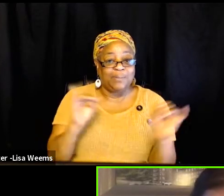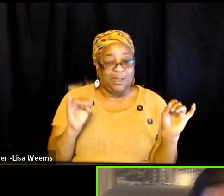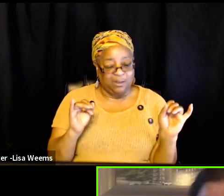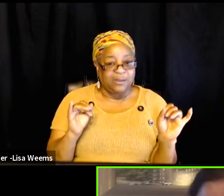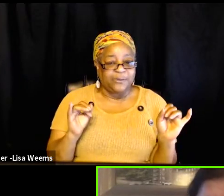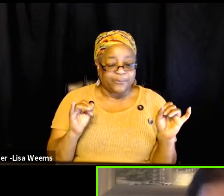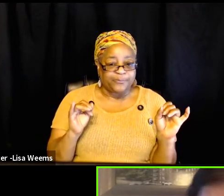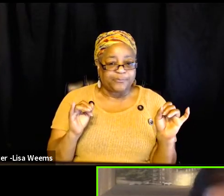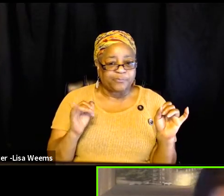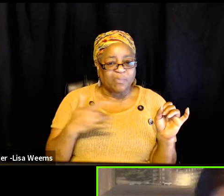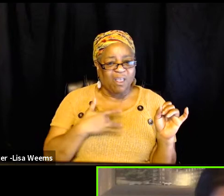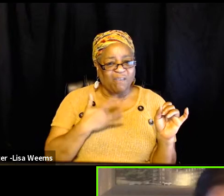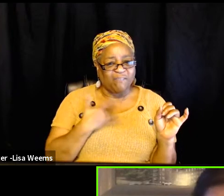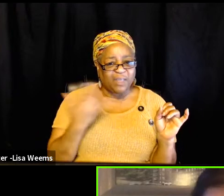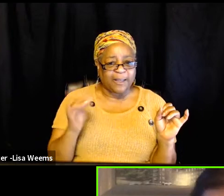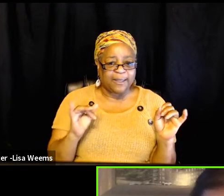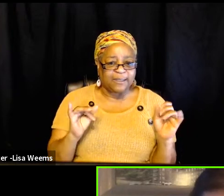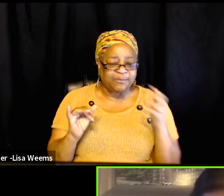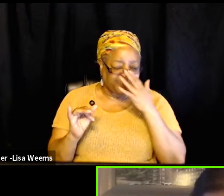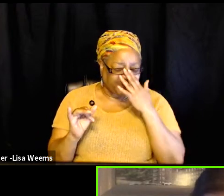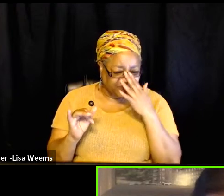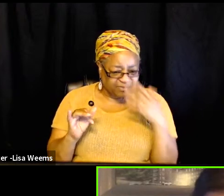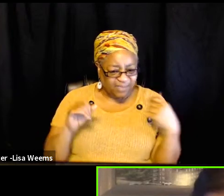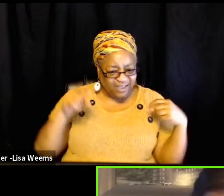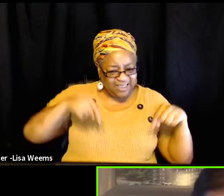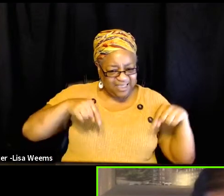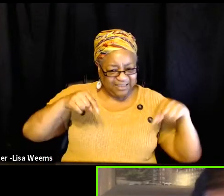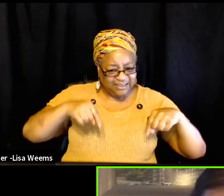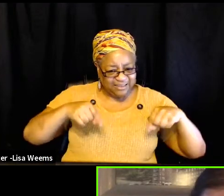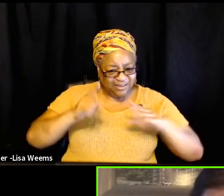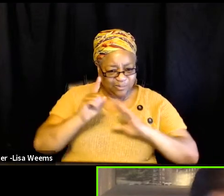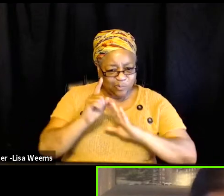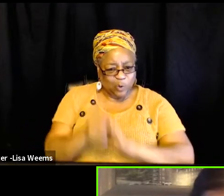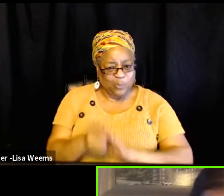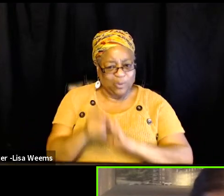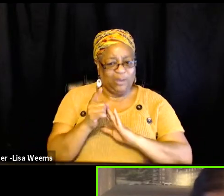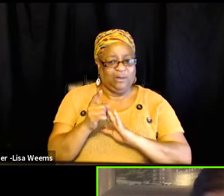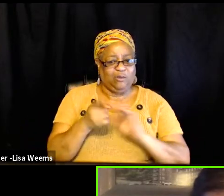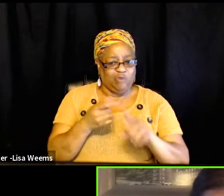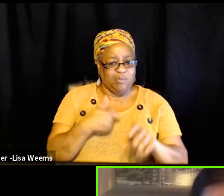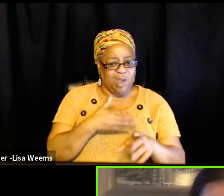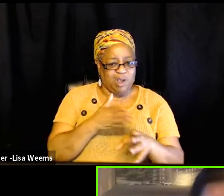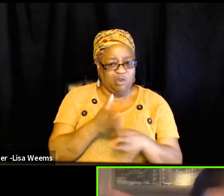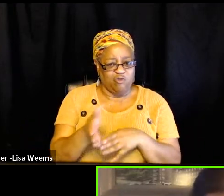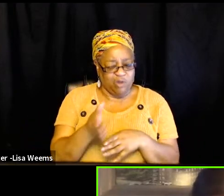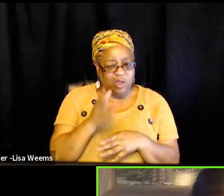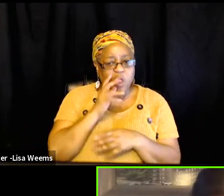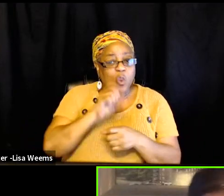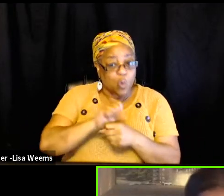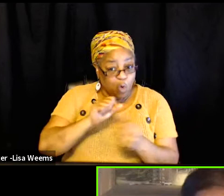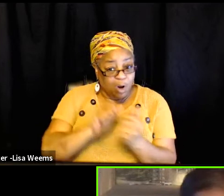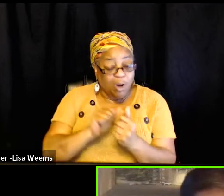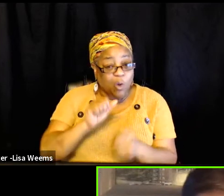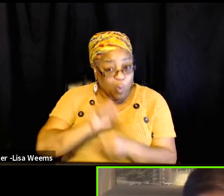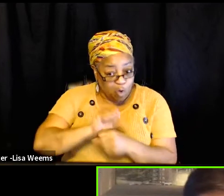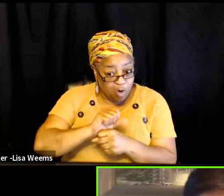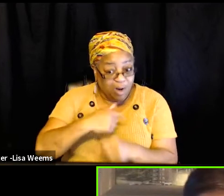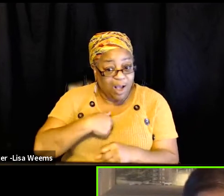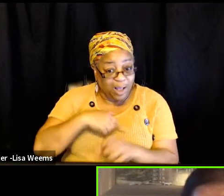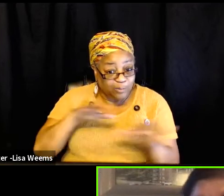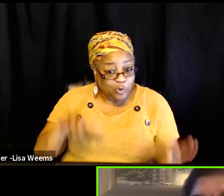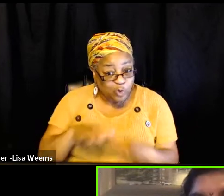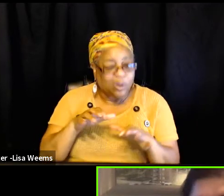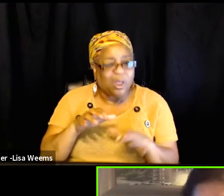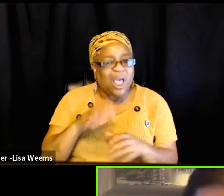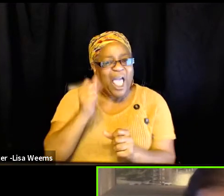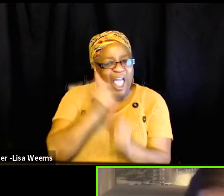institution, I feel like this is kind of a moment in my career and the work that I'm doing where all of those things are coming to bear,